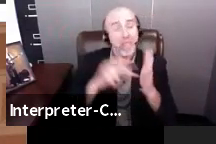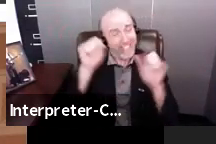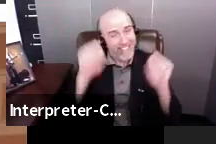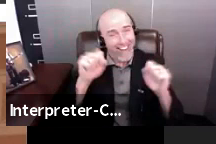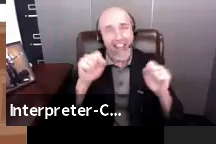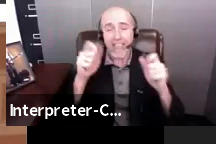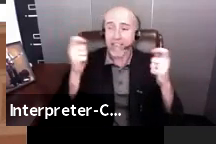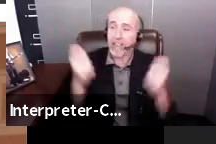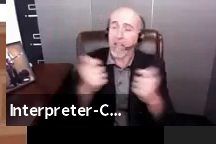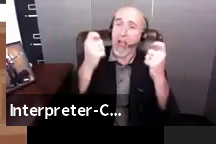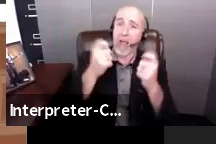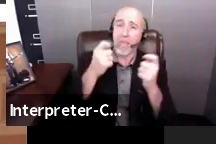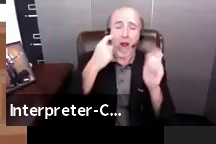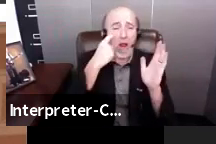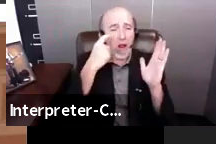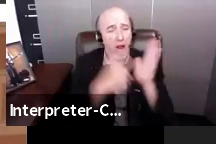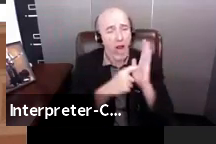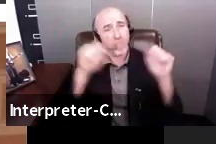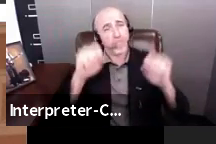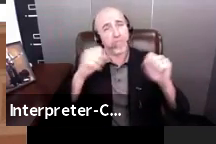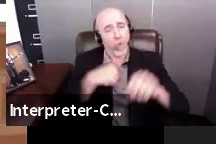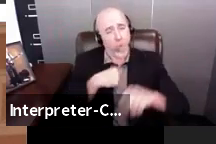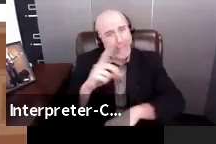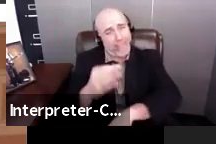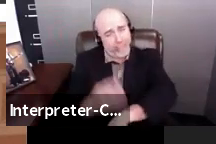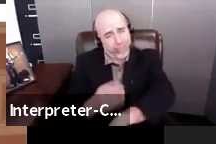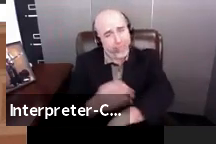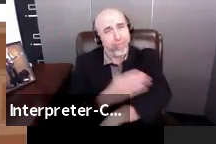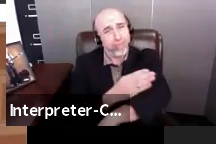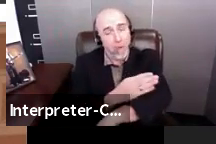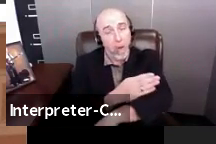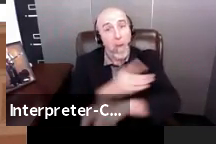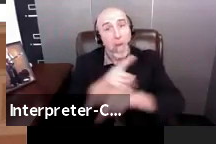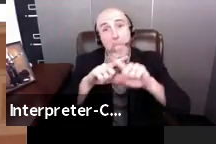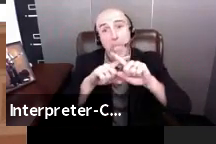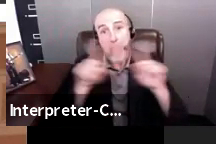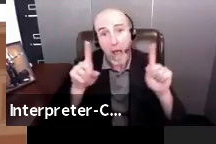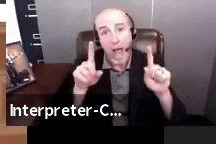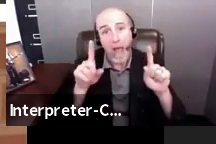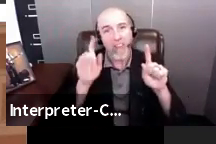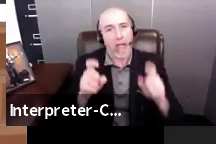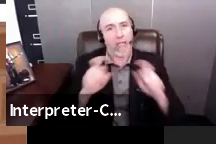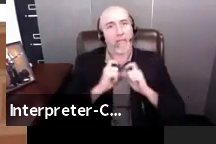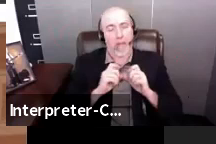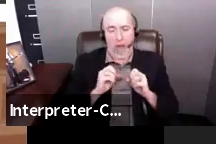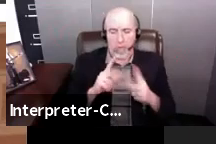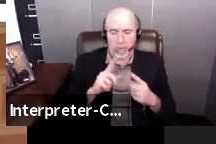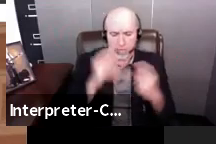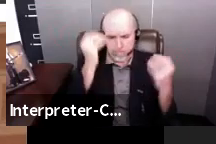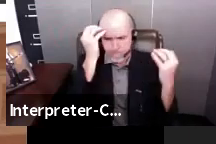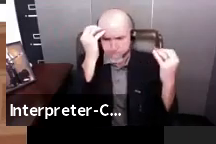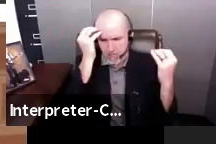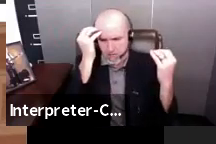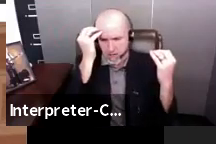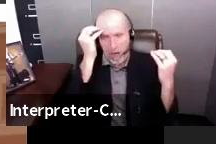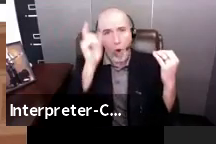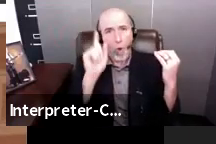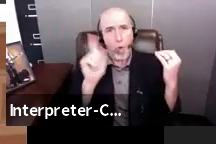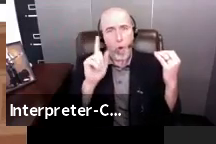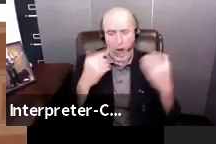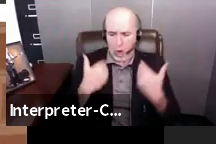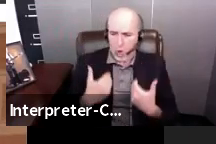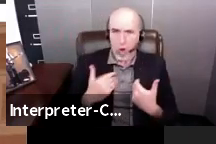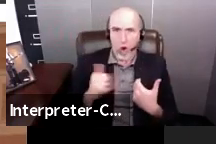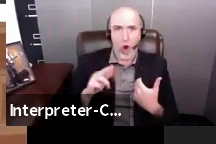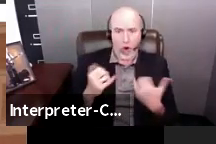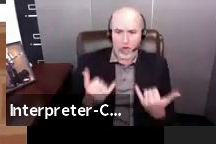and recognize how far we have come, but it also grants us an opportunity to think about where we are and